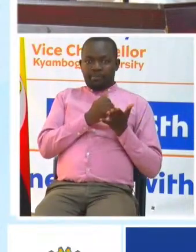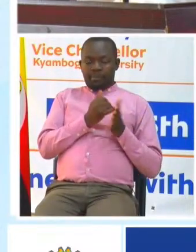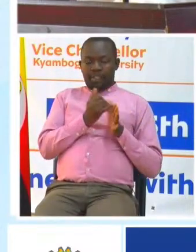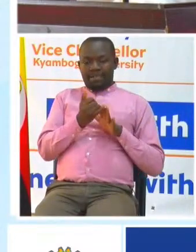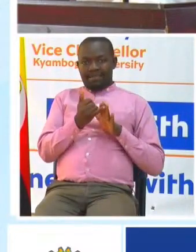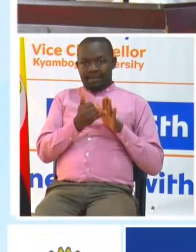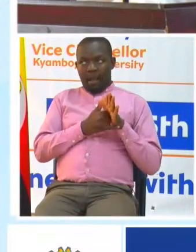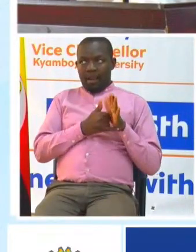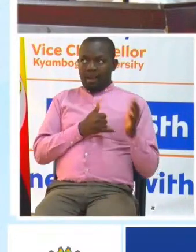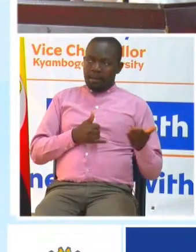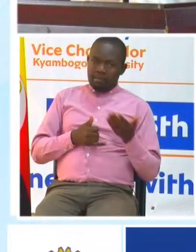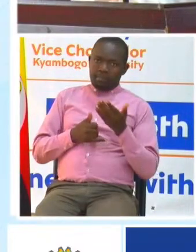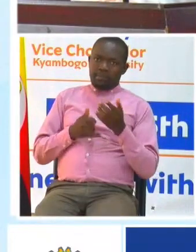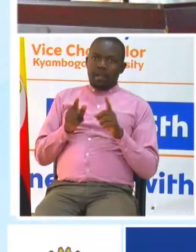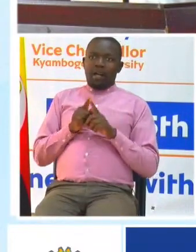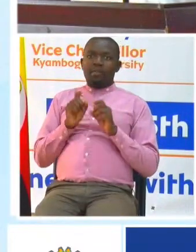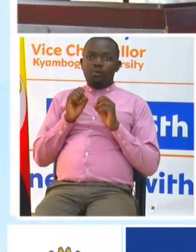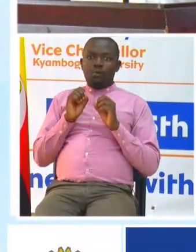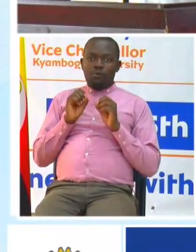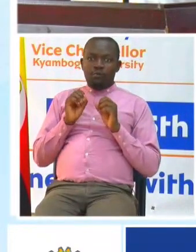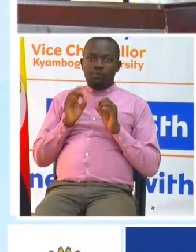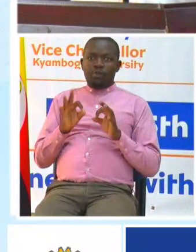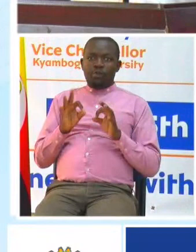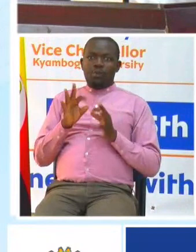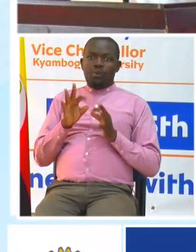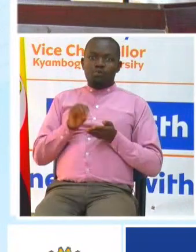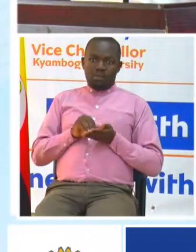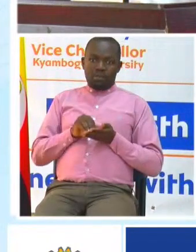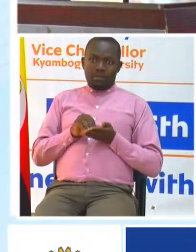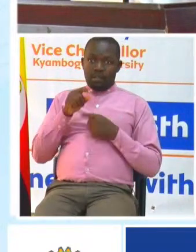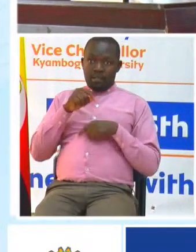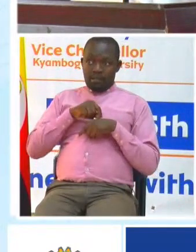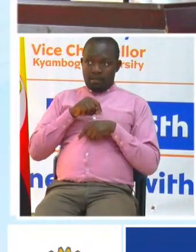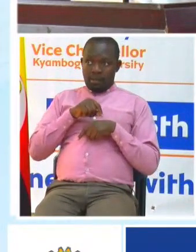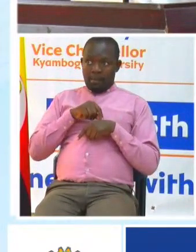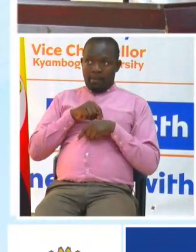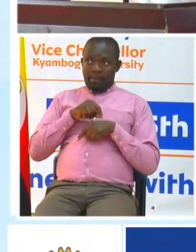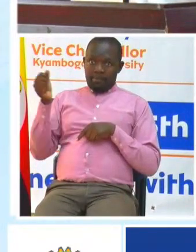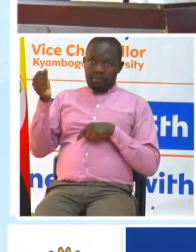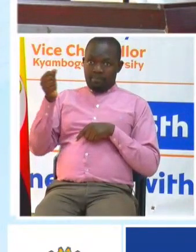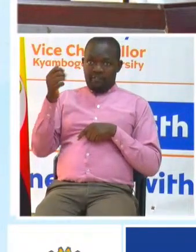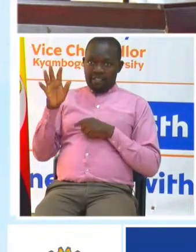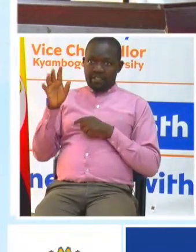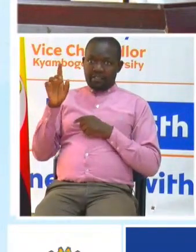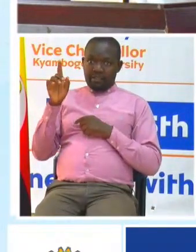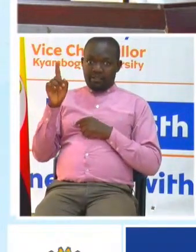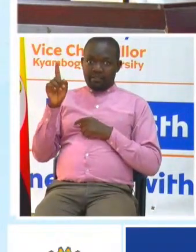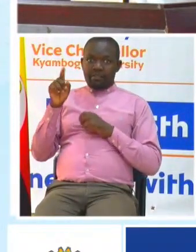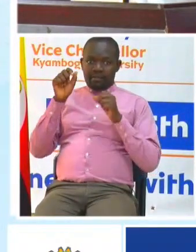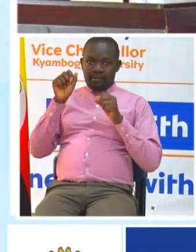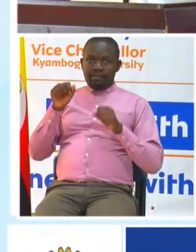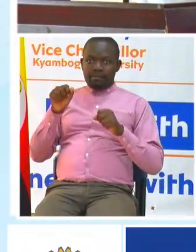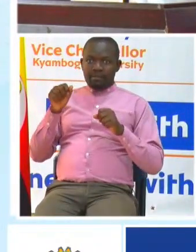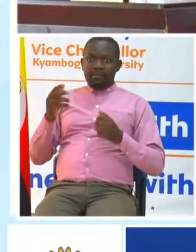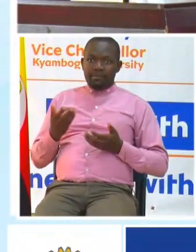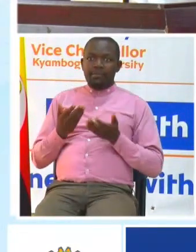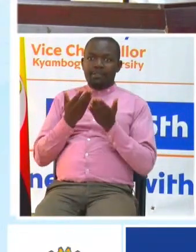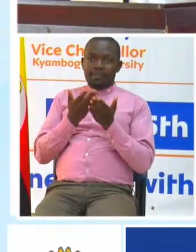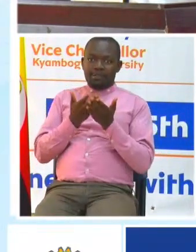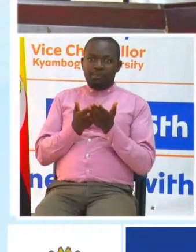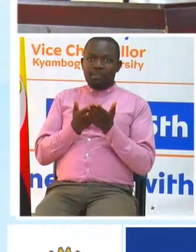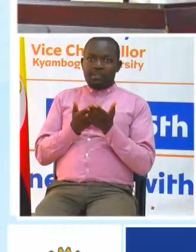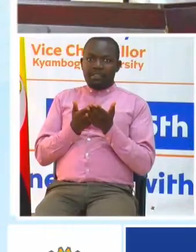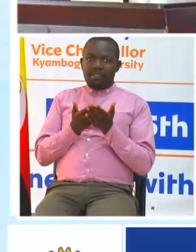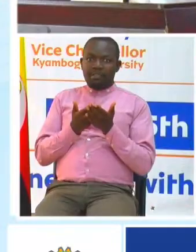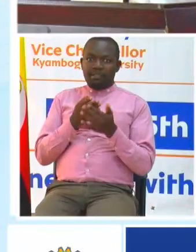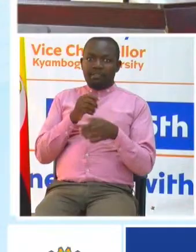your unofficial transcripts. But after being admitted, you have to present the official transcripts. That's after your